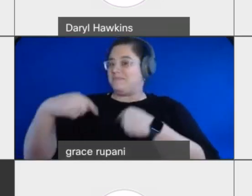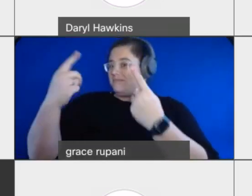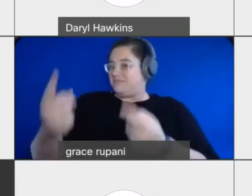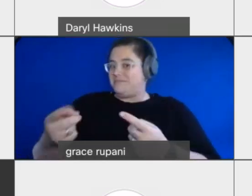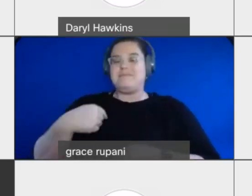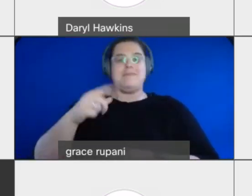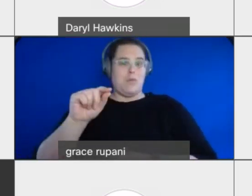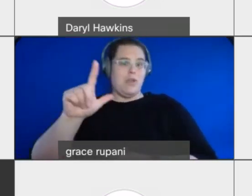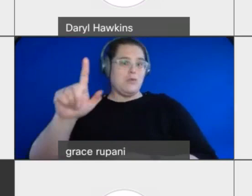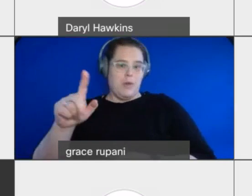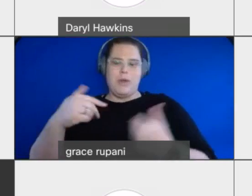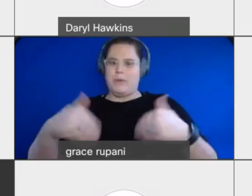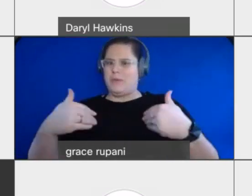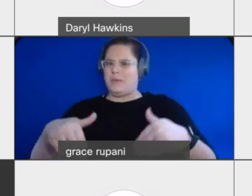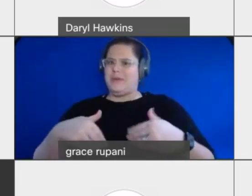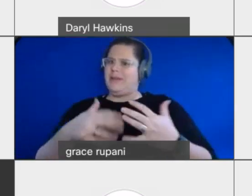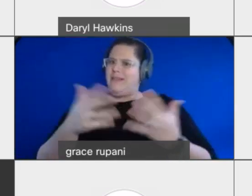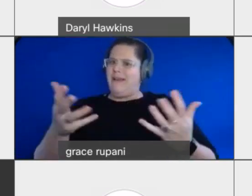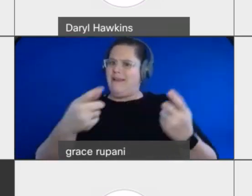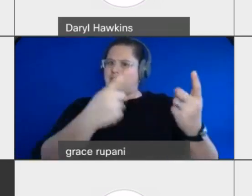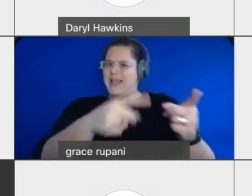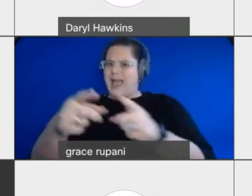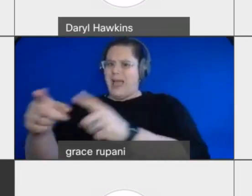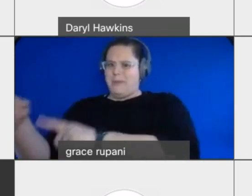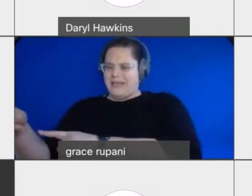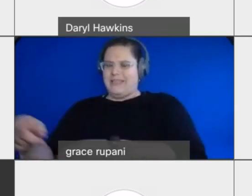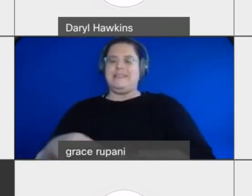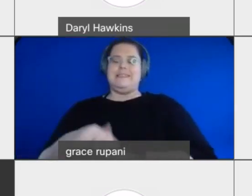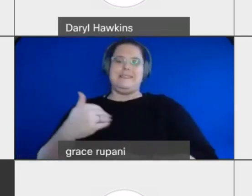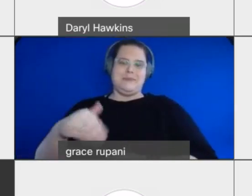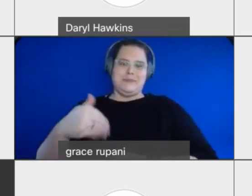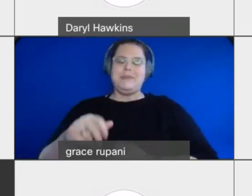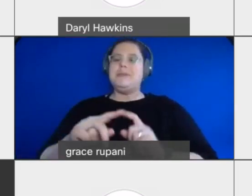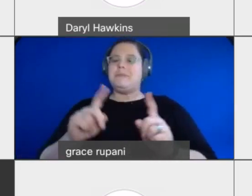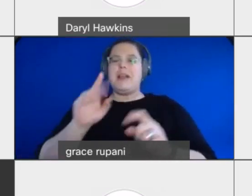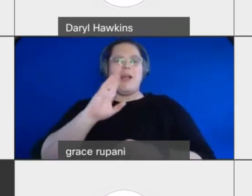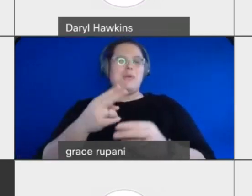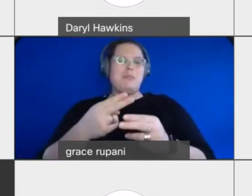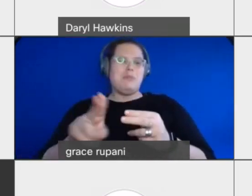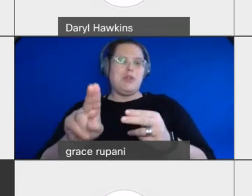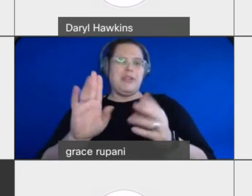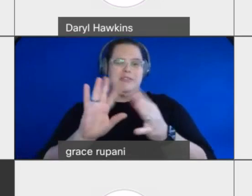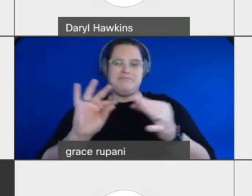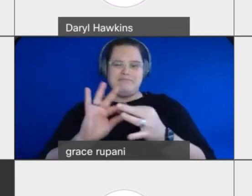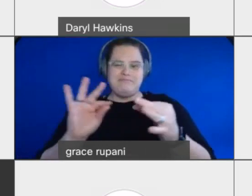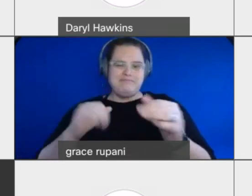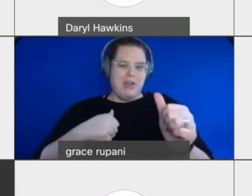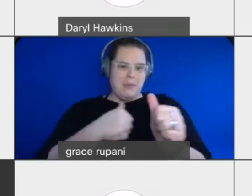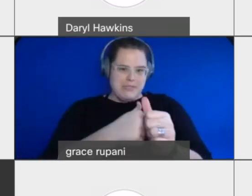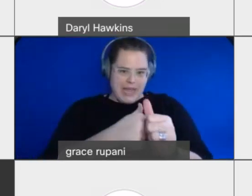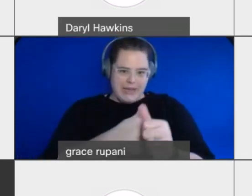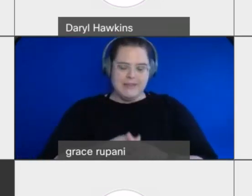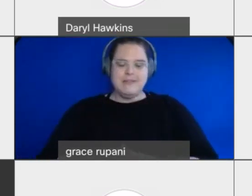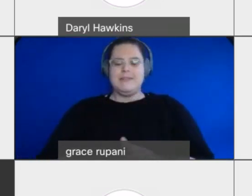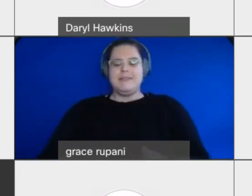year. And I'll just give a very brief update in terms of it seemed there was some confusion by some